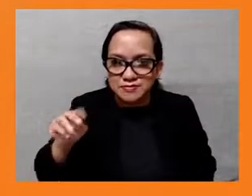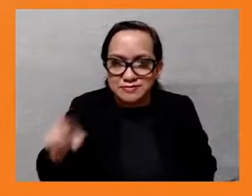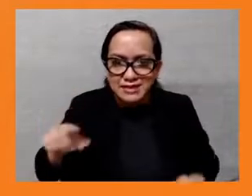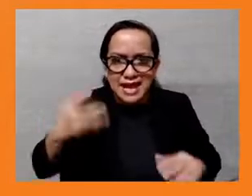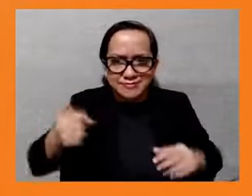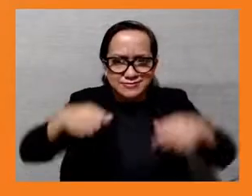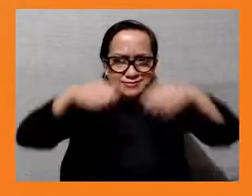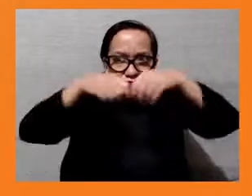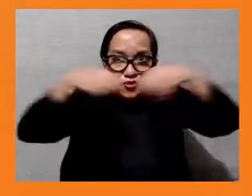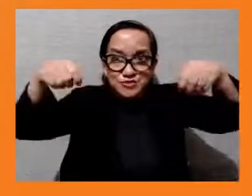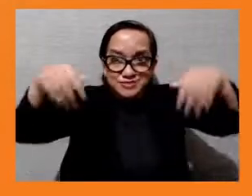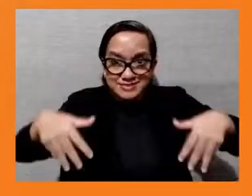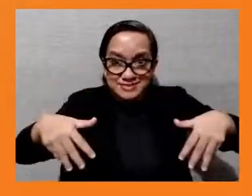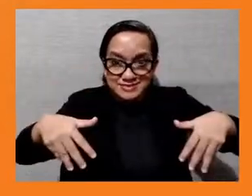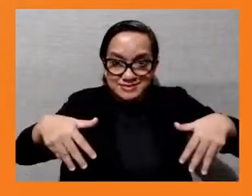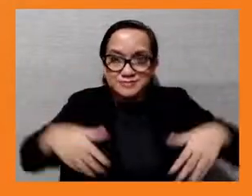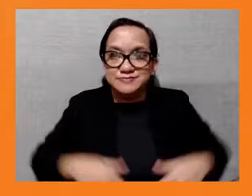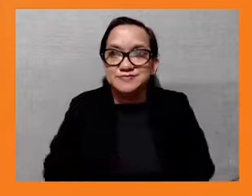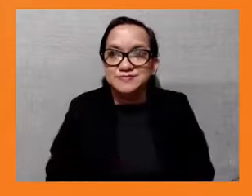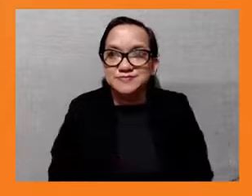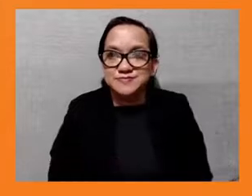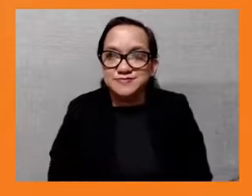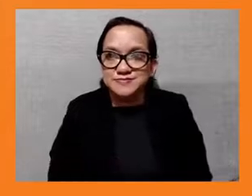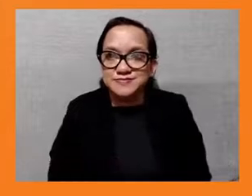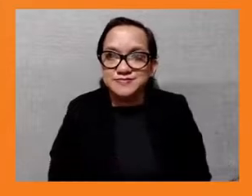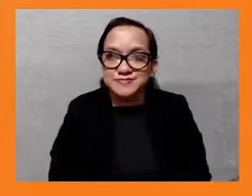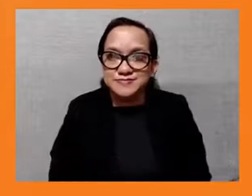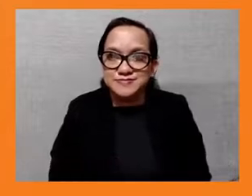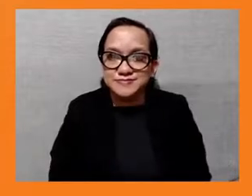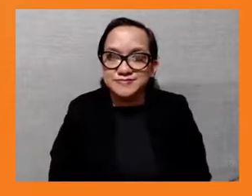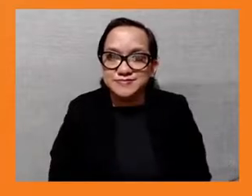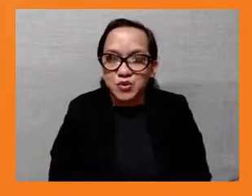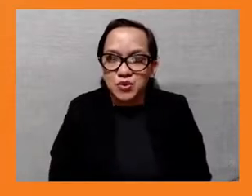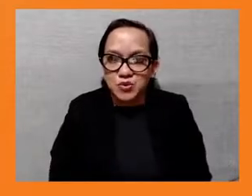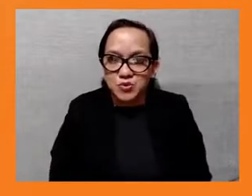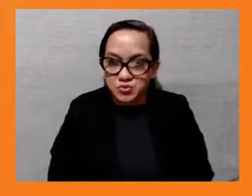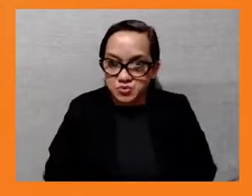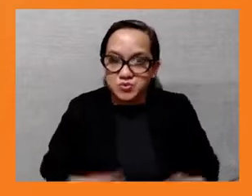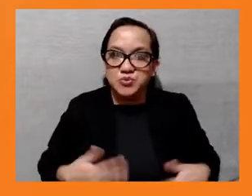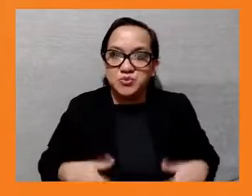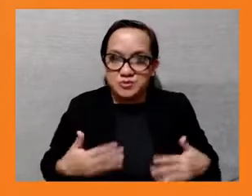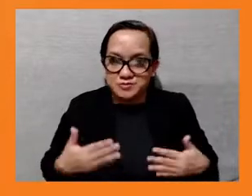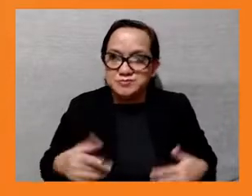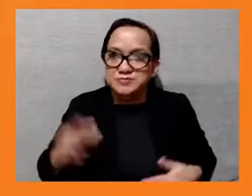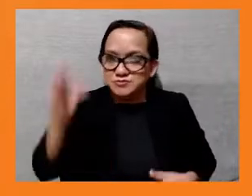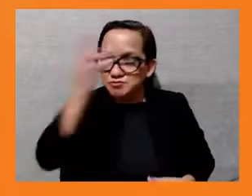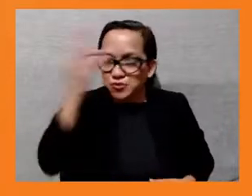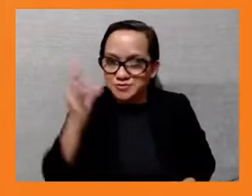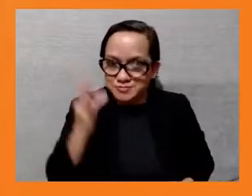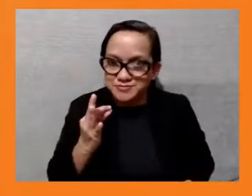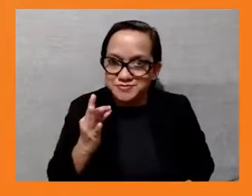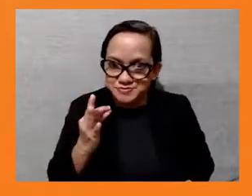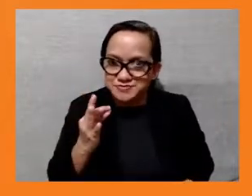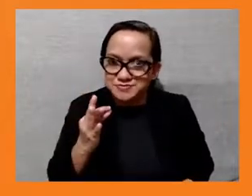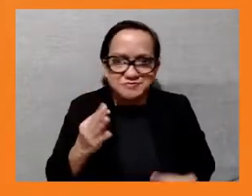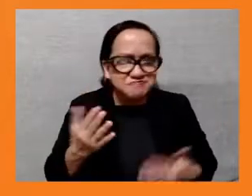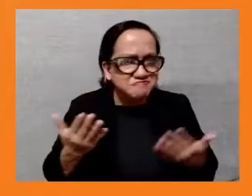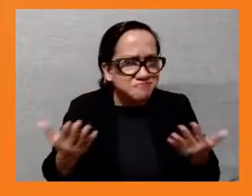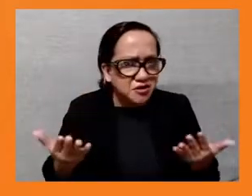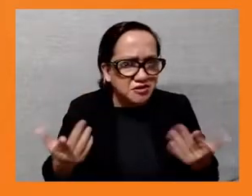of ADB's TA, I think the one in Cebu, there's a standing ban on WTE, according